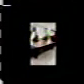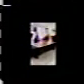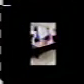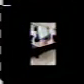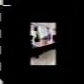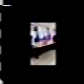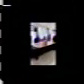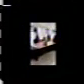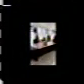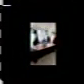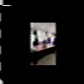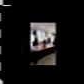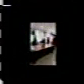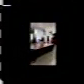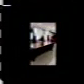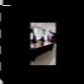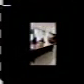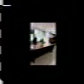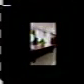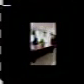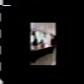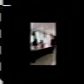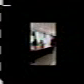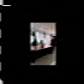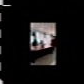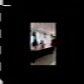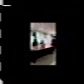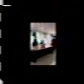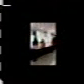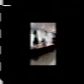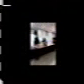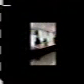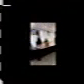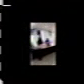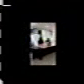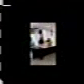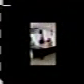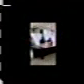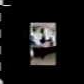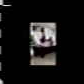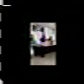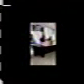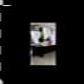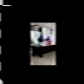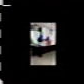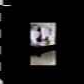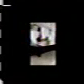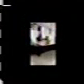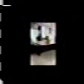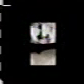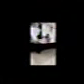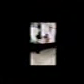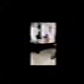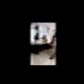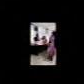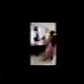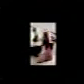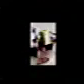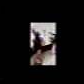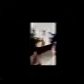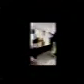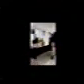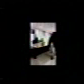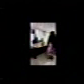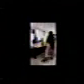is done in your life in Jesus' name. 21. Now he which establishes us with you in